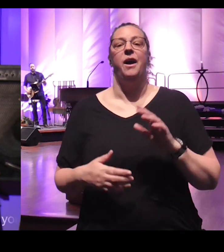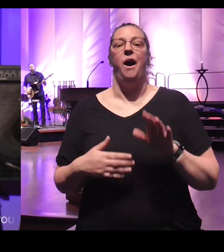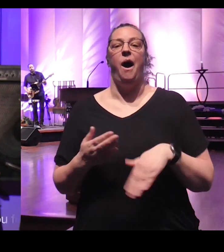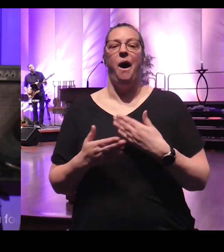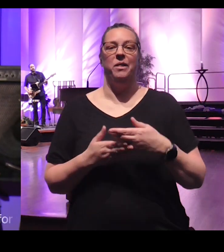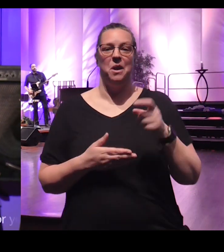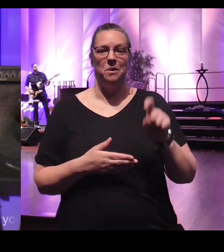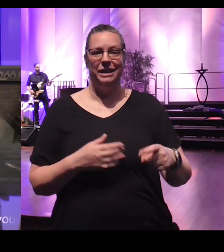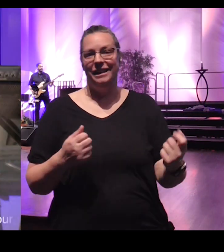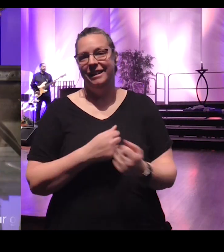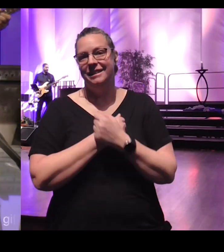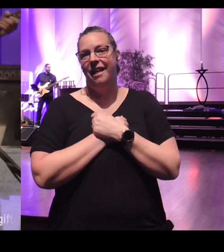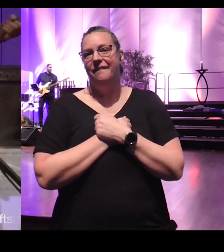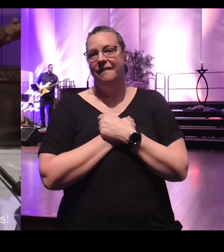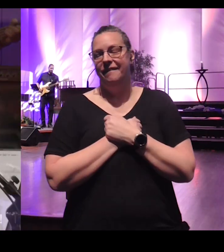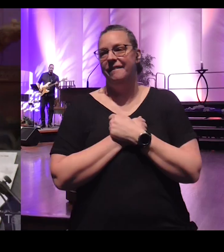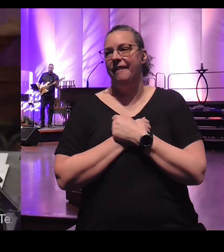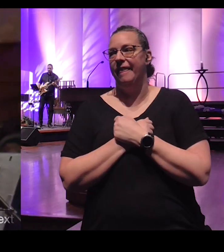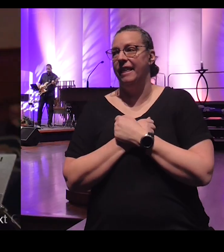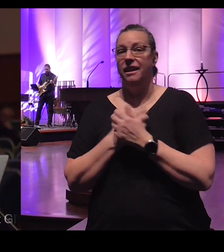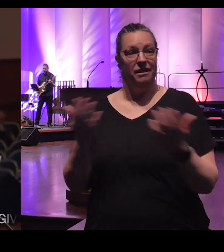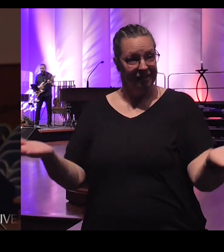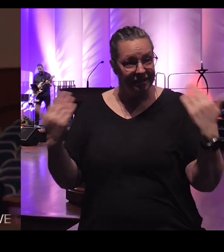All you need is love.